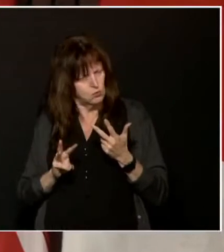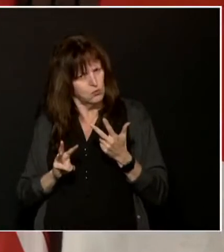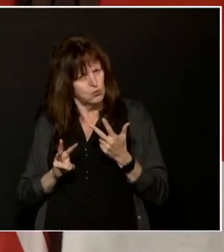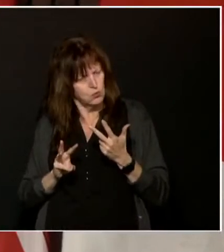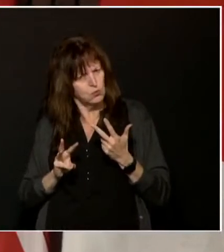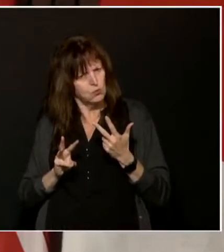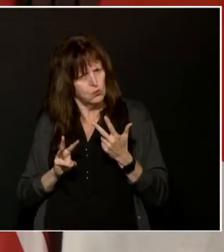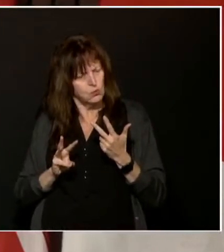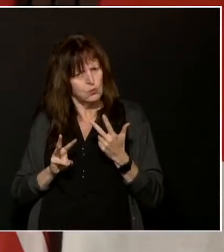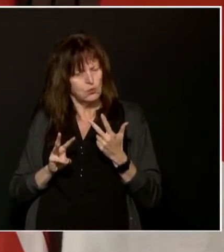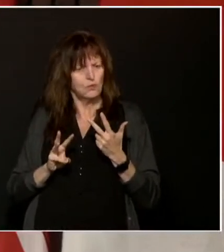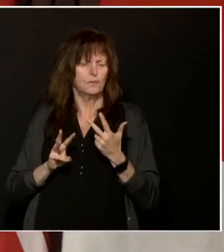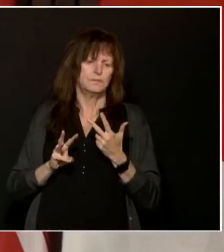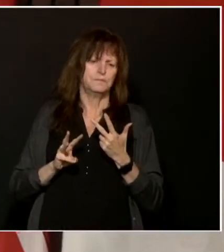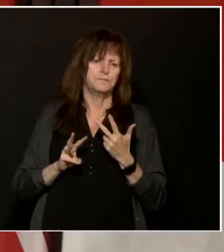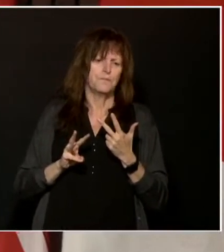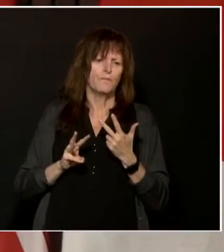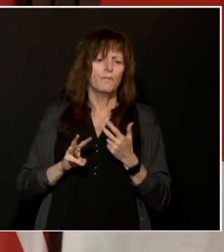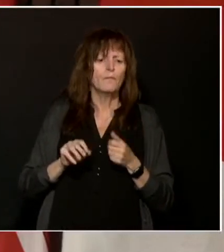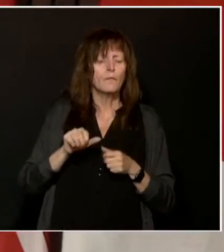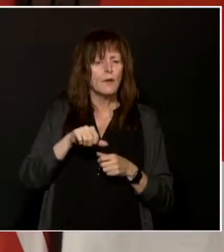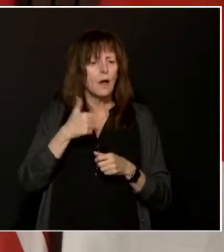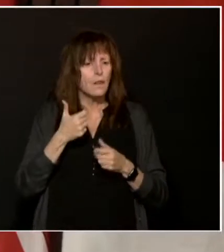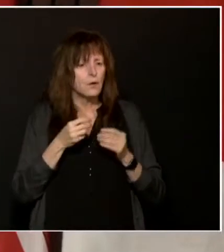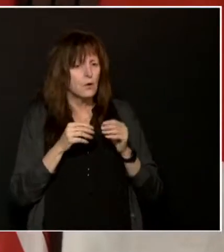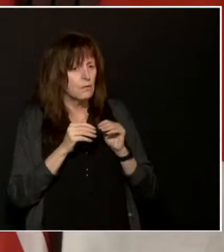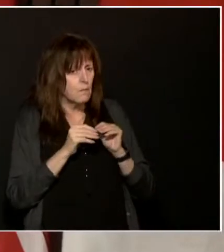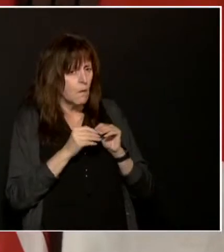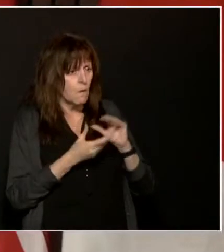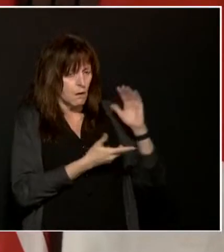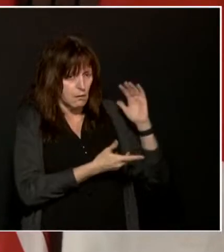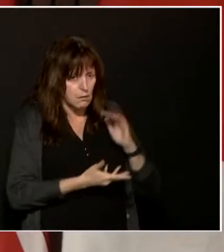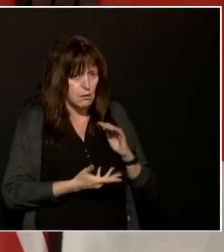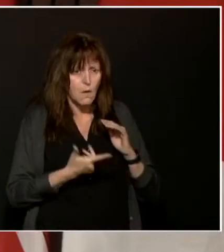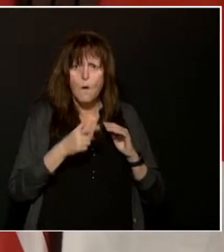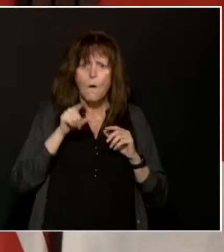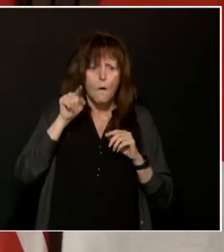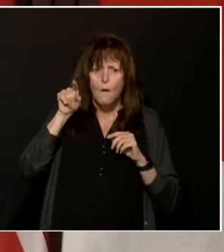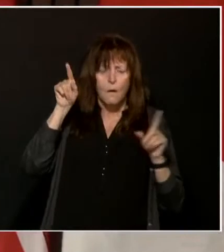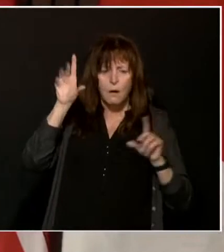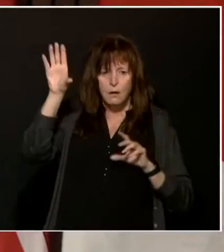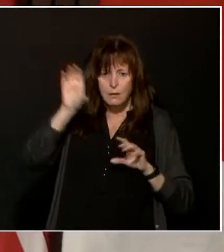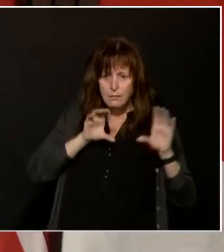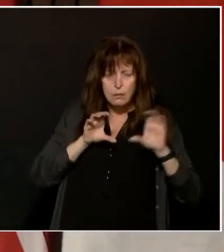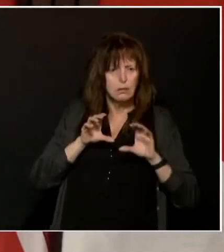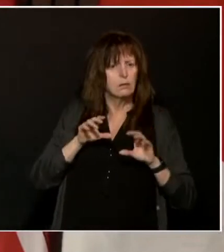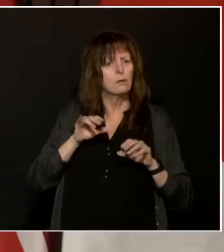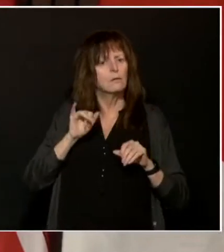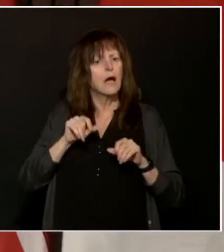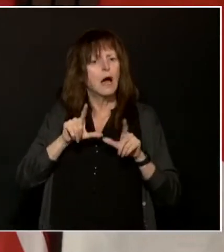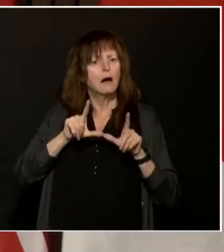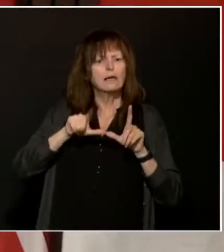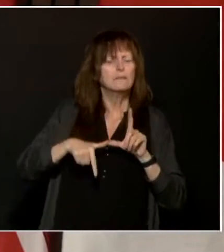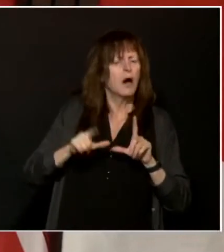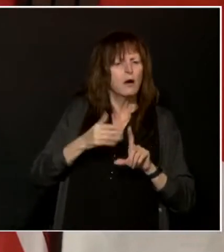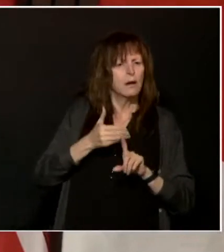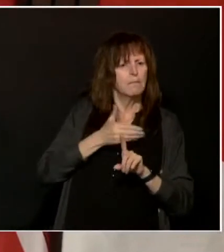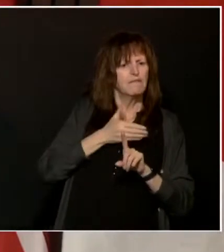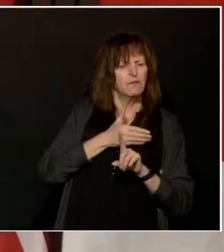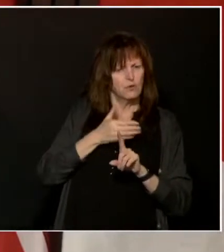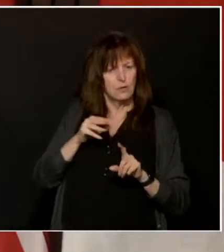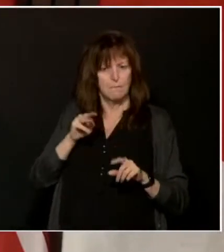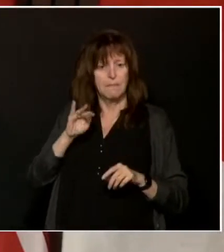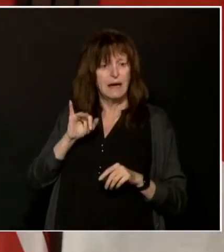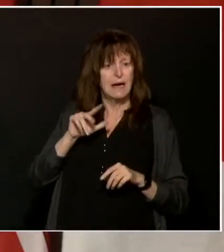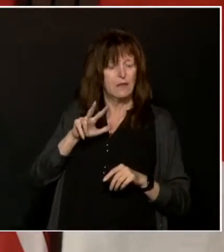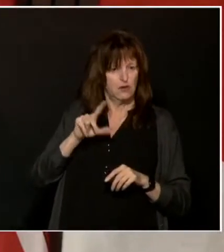of the AstraZeneca to ensure we get it out. There is the opportunity prior to May 31st to provide those doses, and in